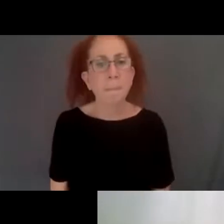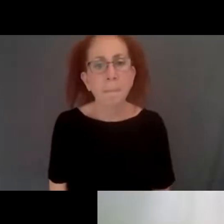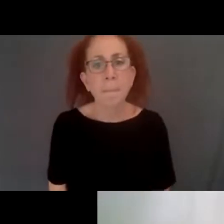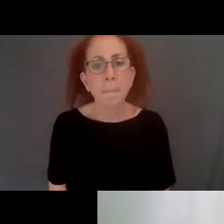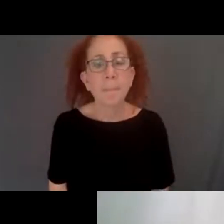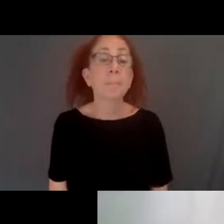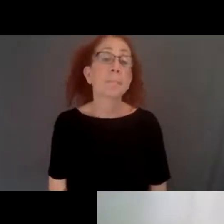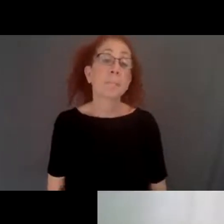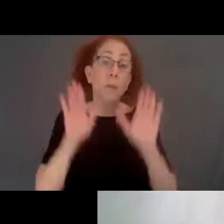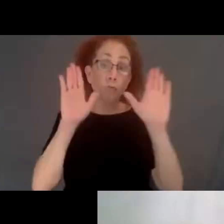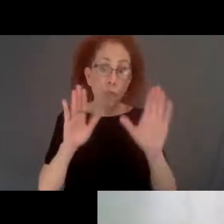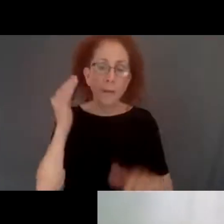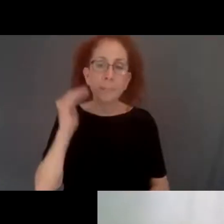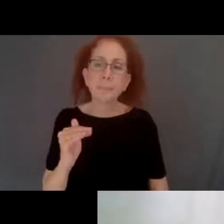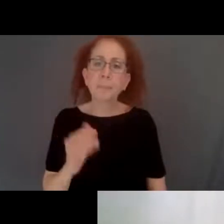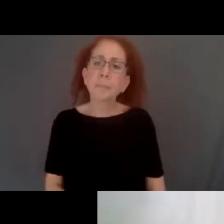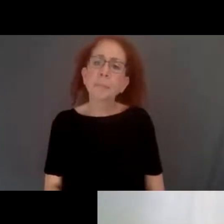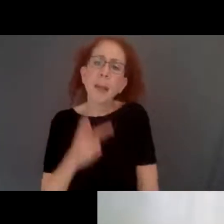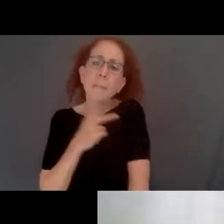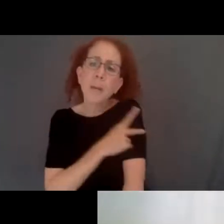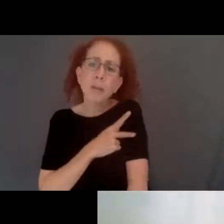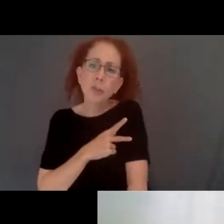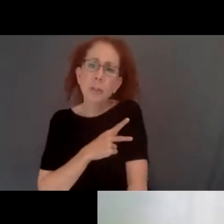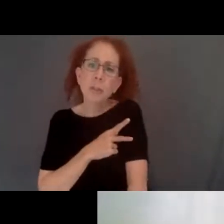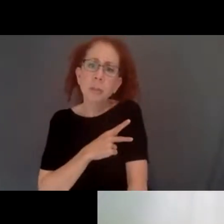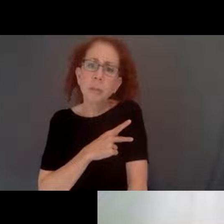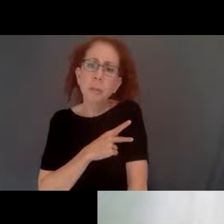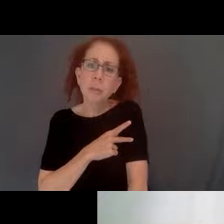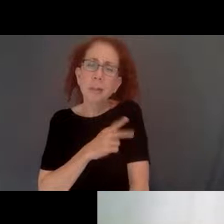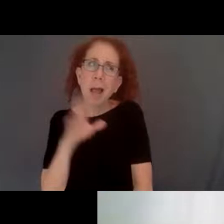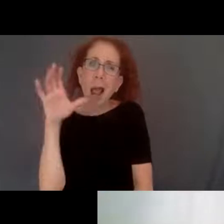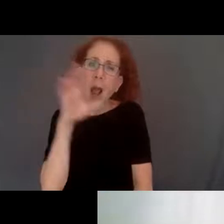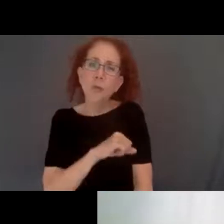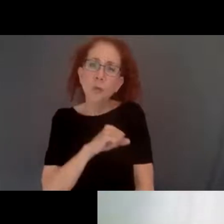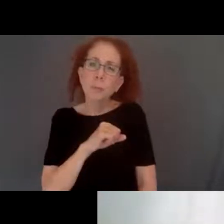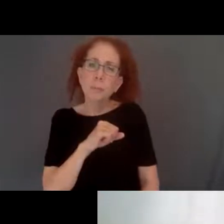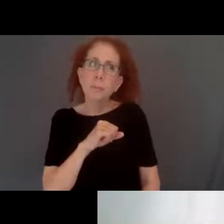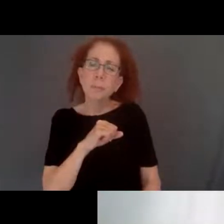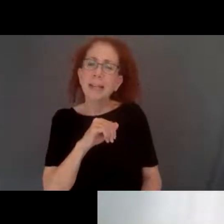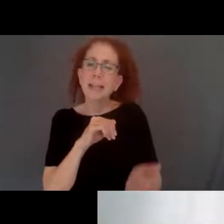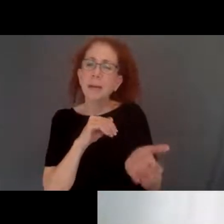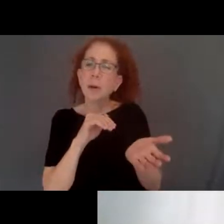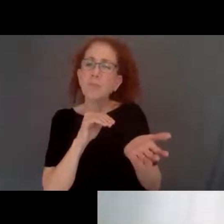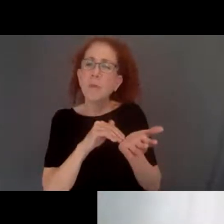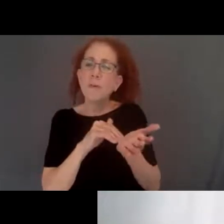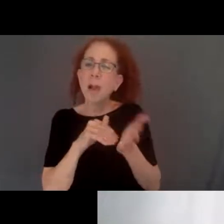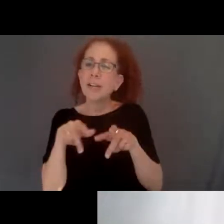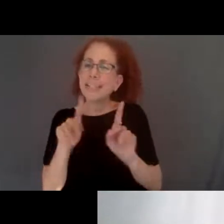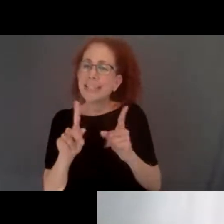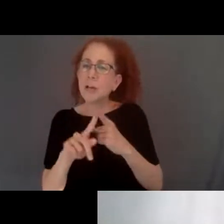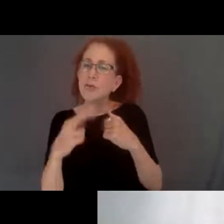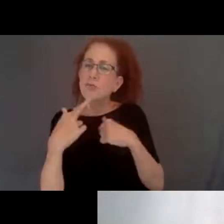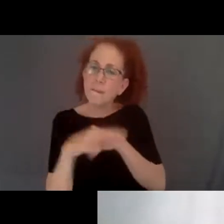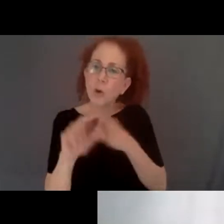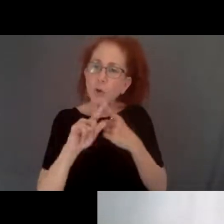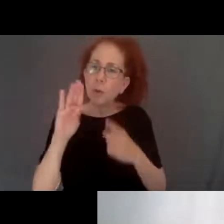Great. And then does the patient have to give, I assume this would be like a provider, consent to refer them to the Bounce Back program?